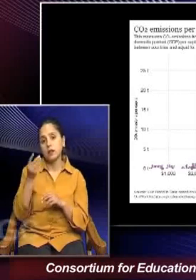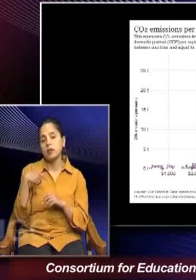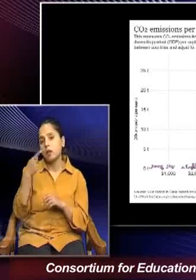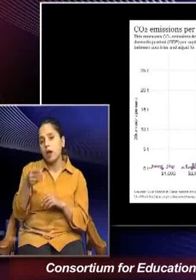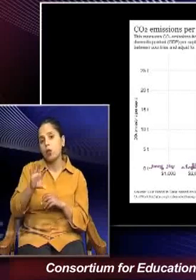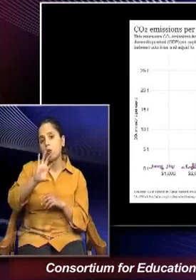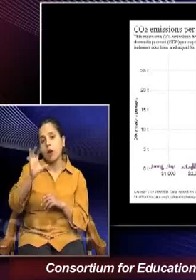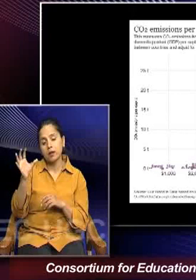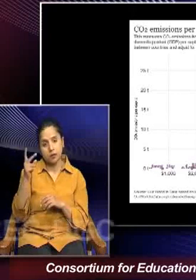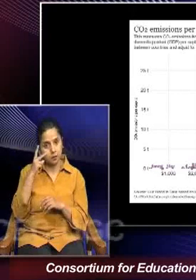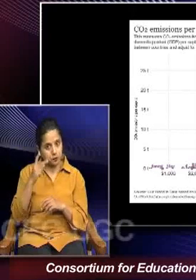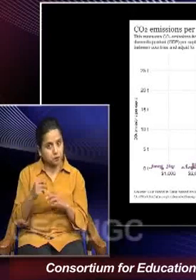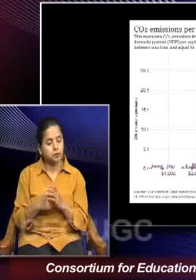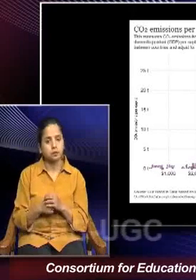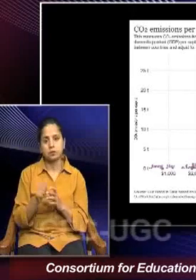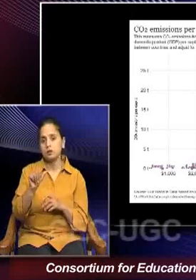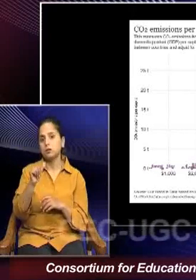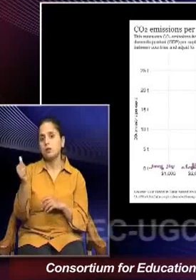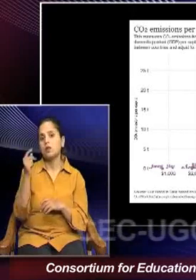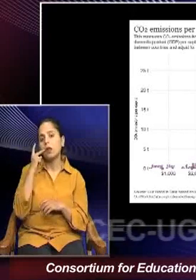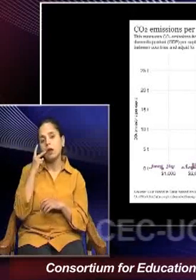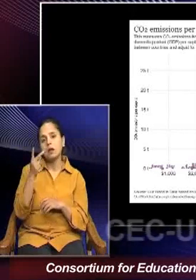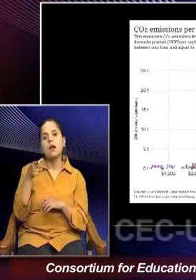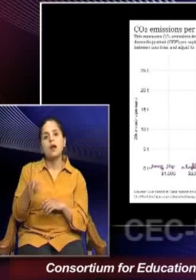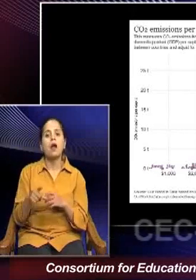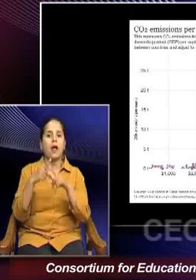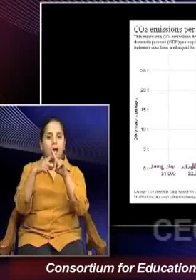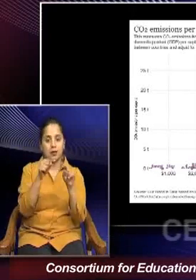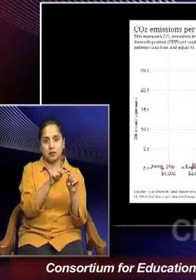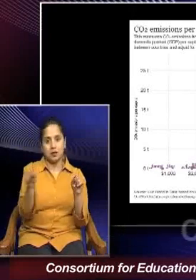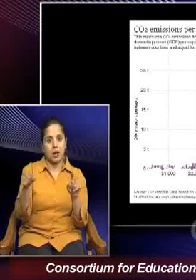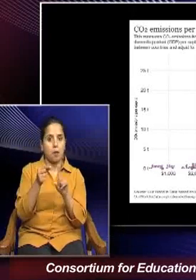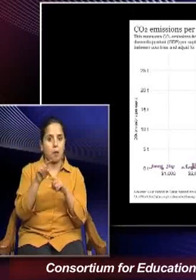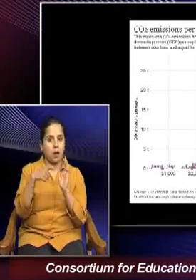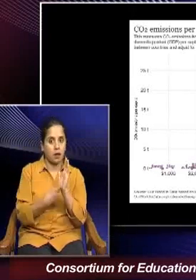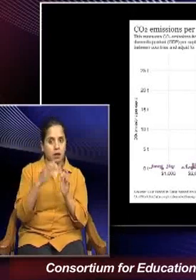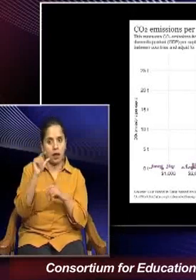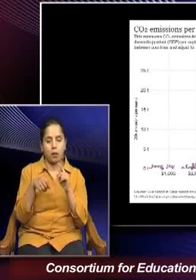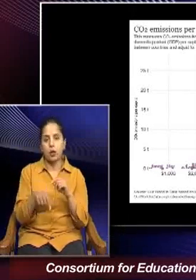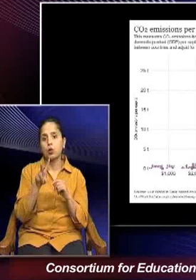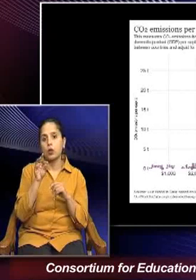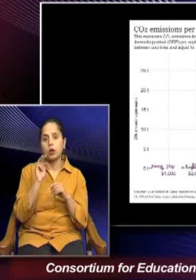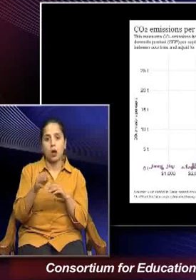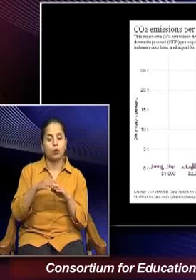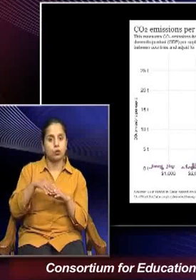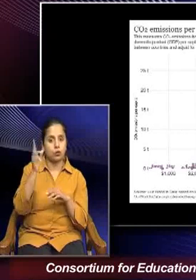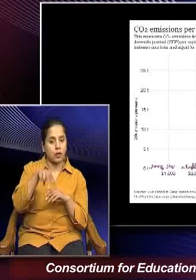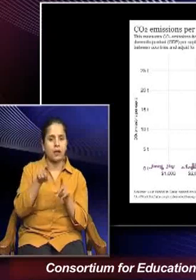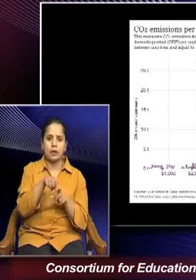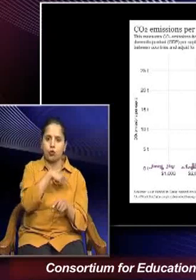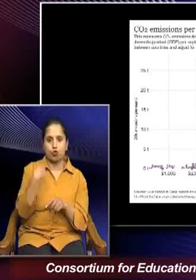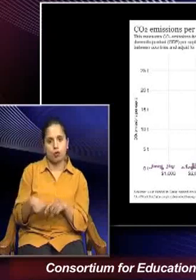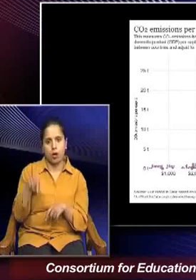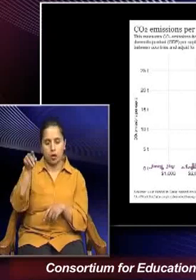the other side of the x-axis where per capita income is above 20,000 US dollars, like China,